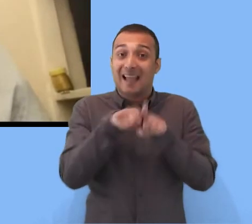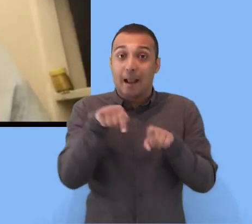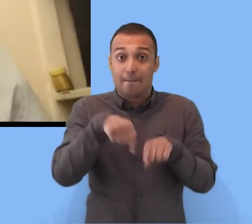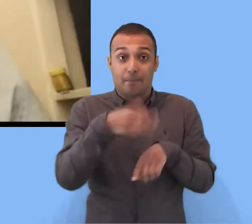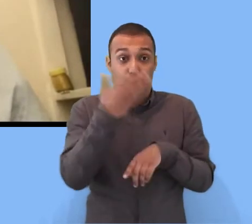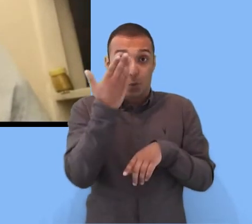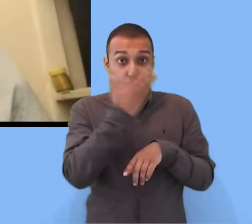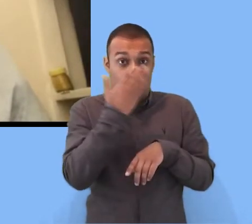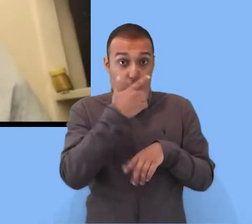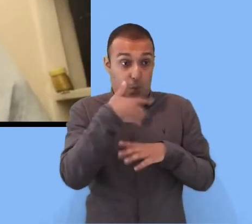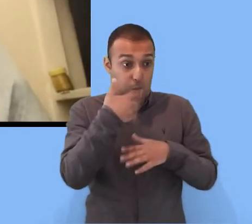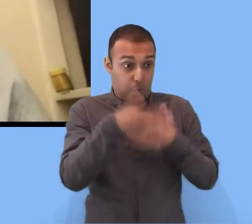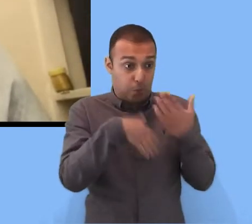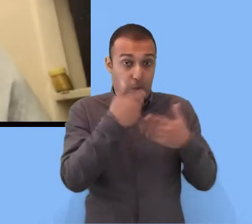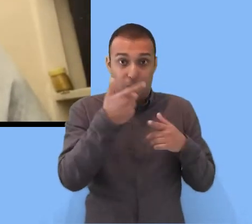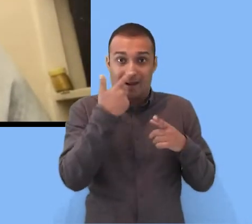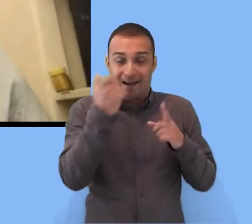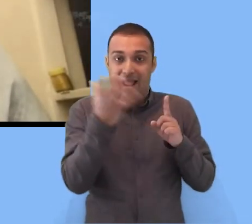at home.